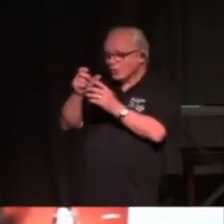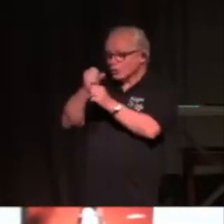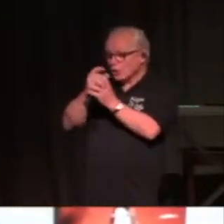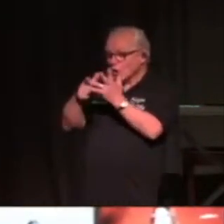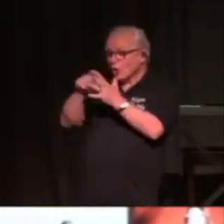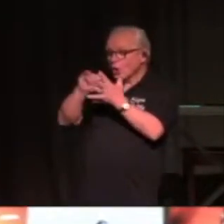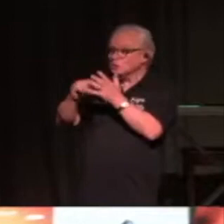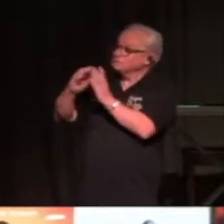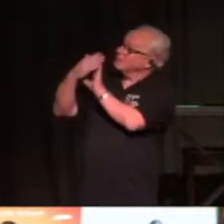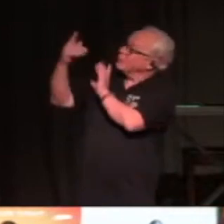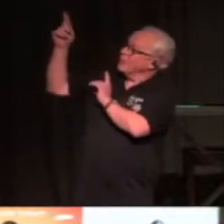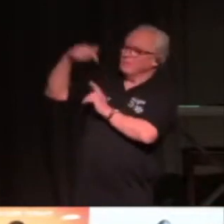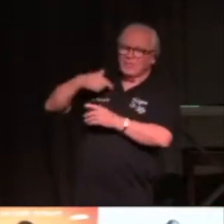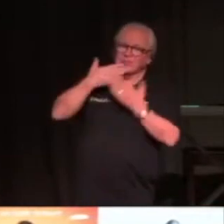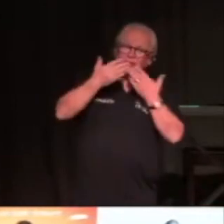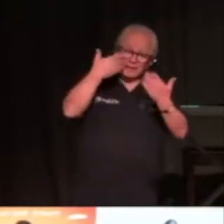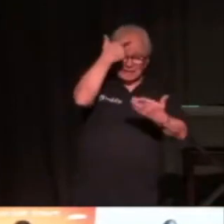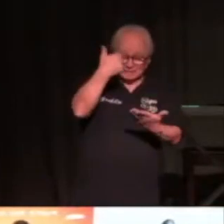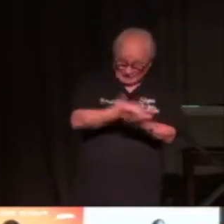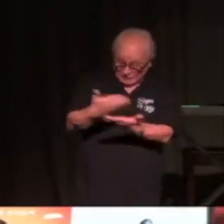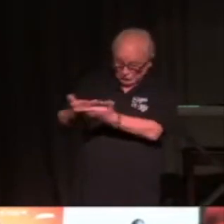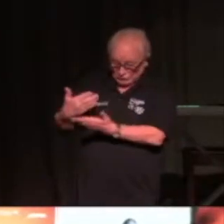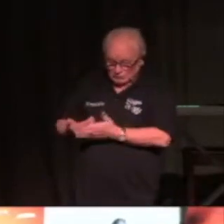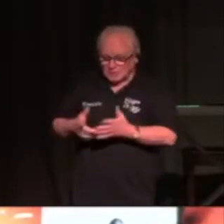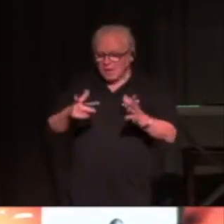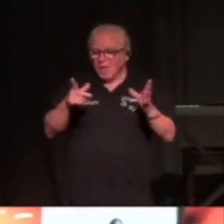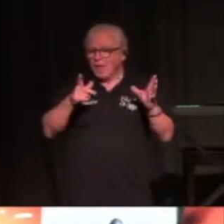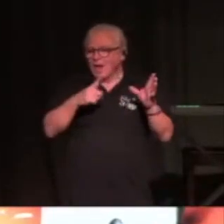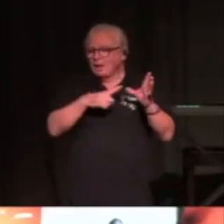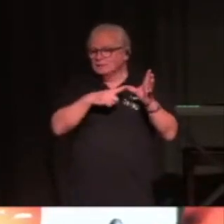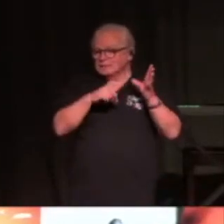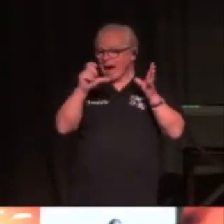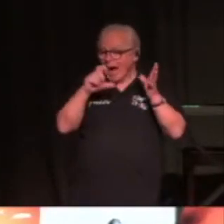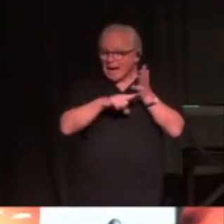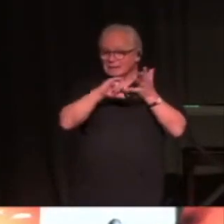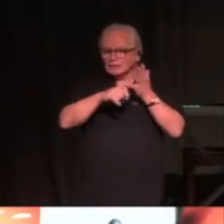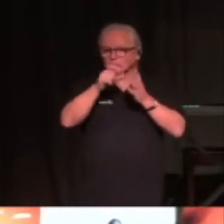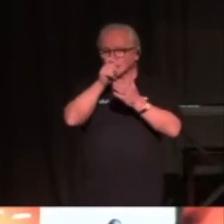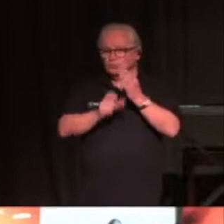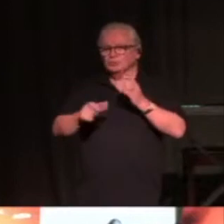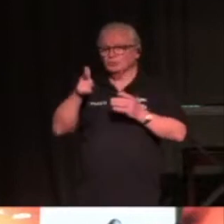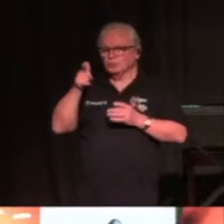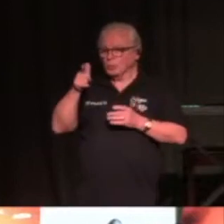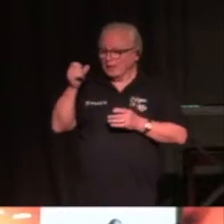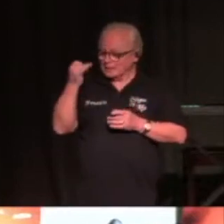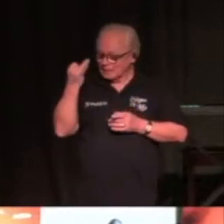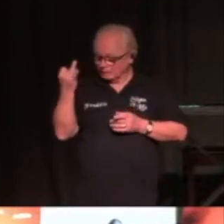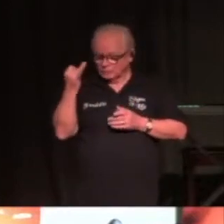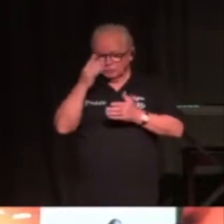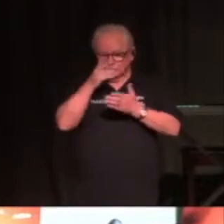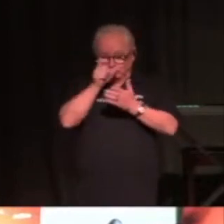I'm glad you said that. Thank you. You may sit down. Okay, Acts chapter 27. Okay, in your Bibles, if you go there, Acts